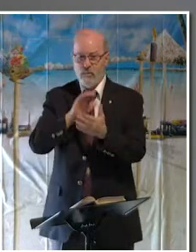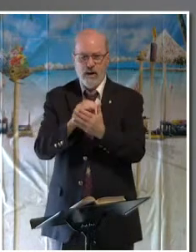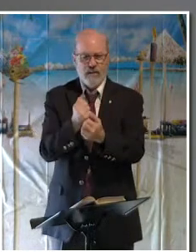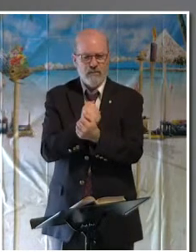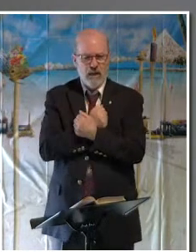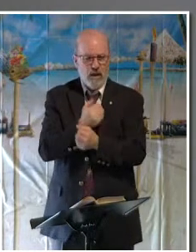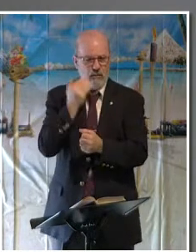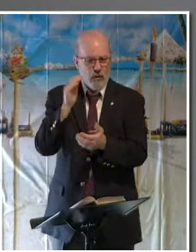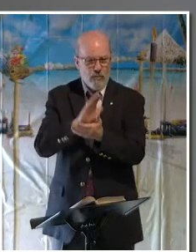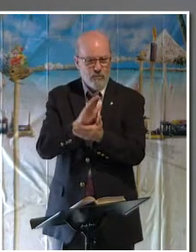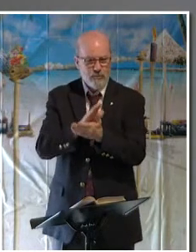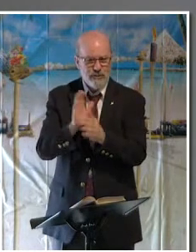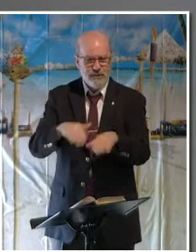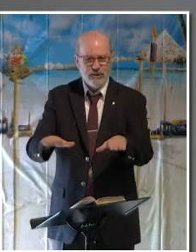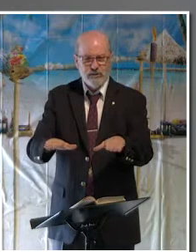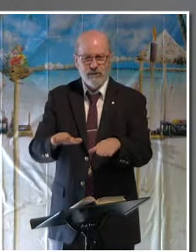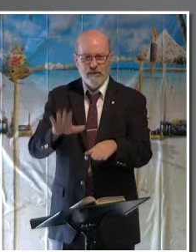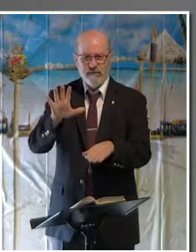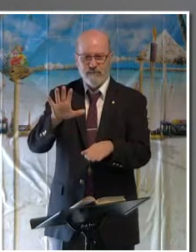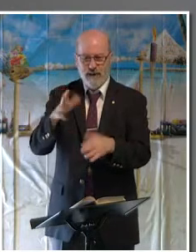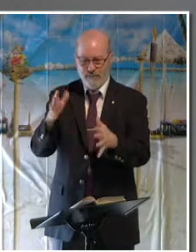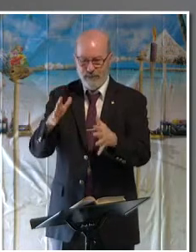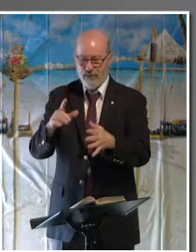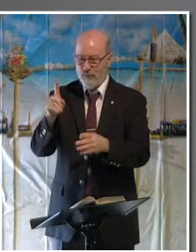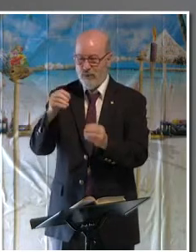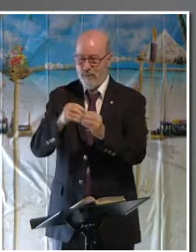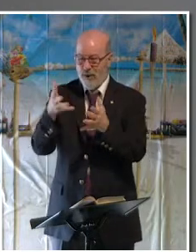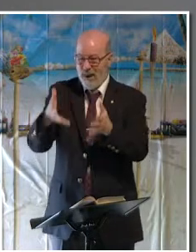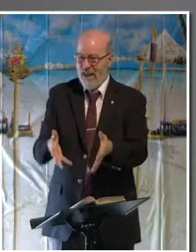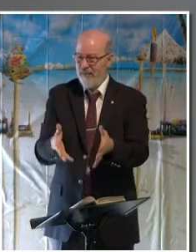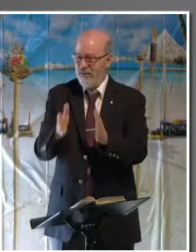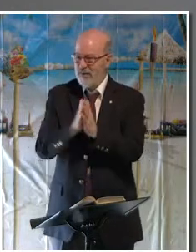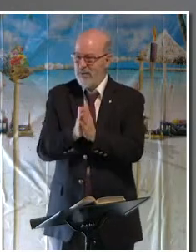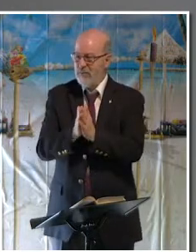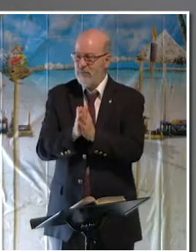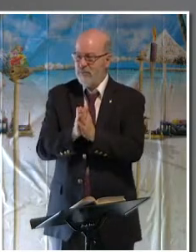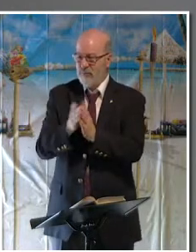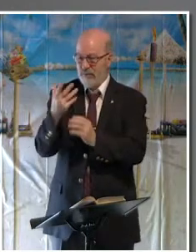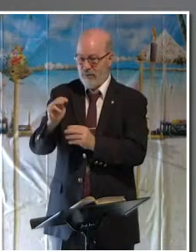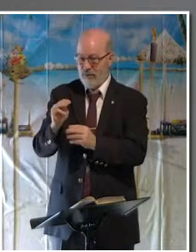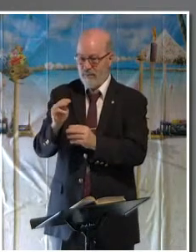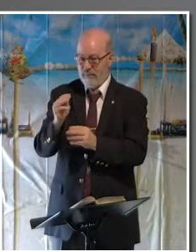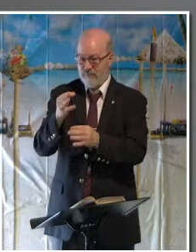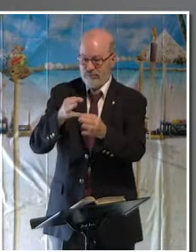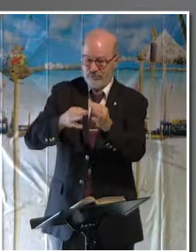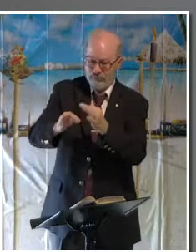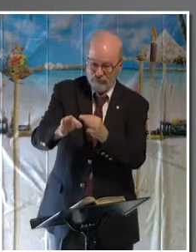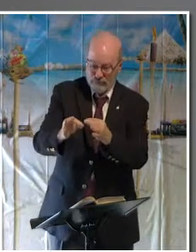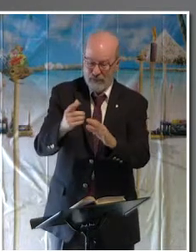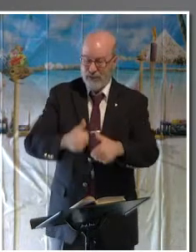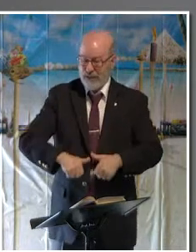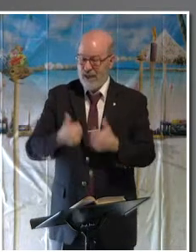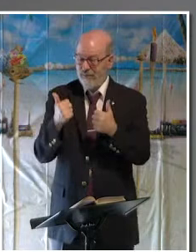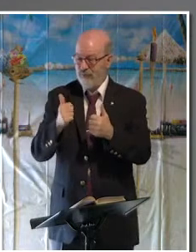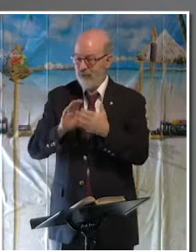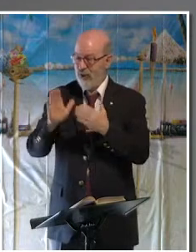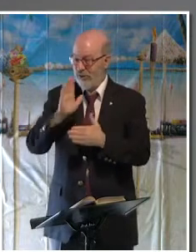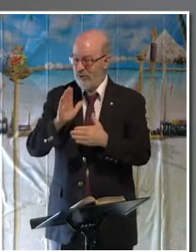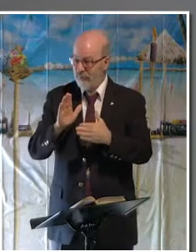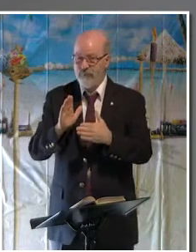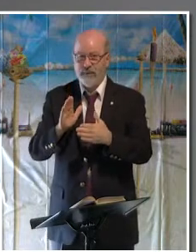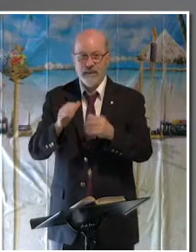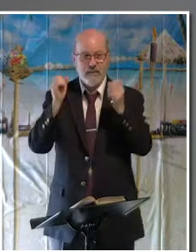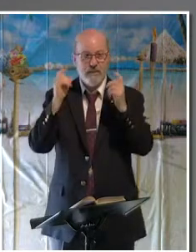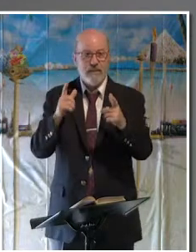loves homeschooling her children. 5 down and 1 to go. Pray for Skyler as he makes this transition in his life." And